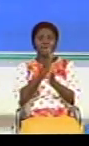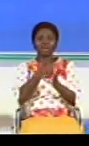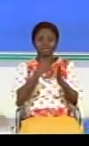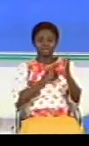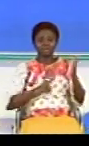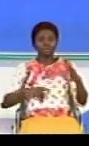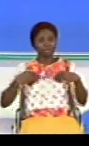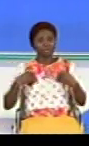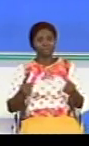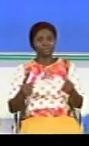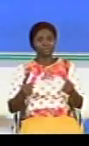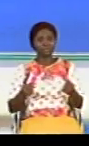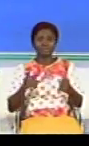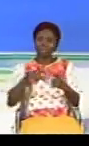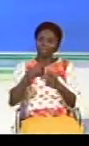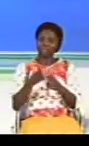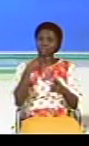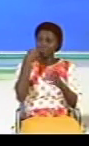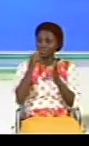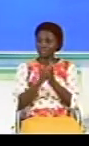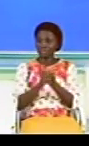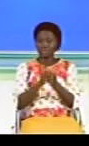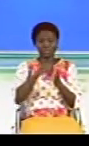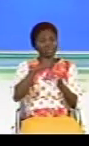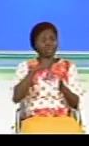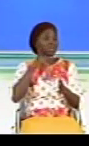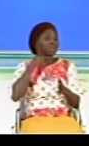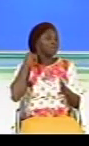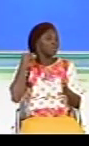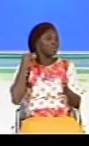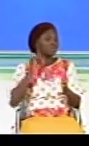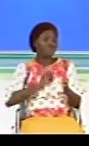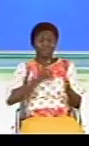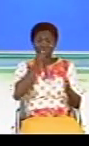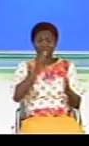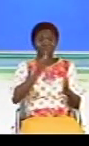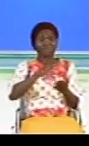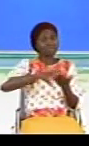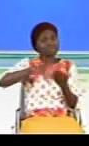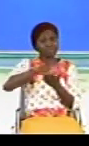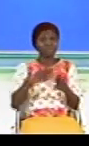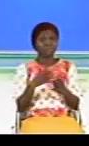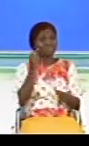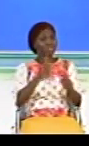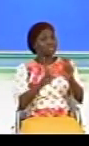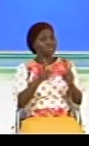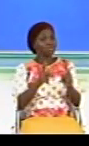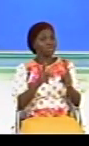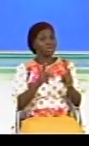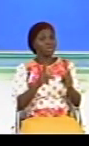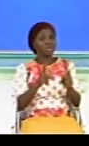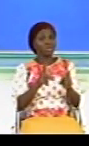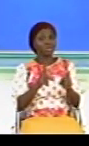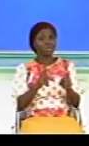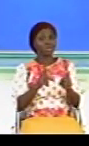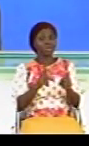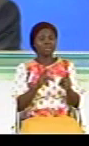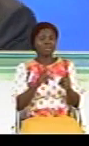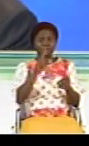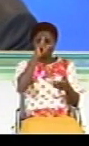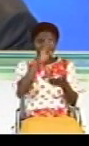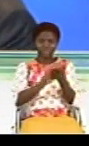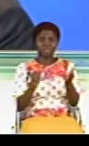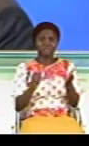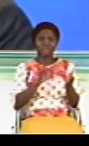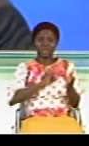I'm confused. The people repented. In fact, the people believed. I gave them the word of God, and they believed. And when